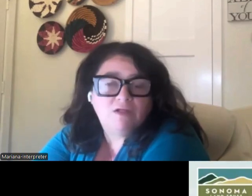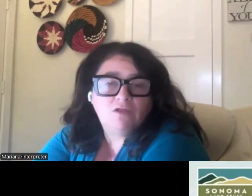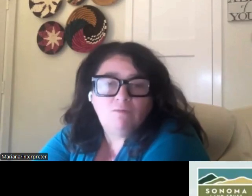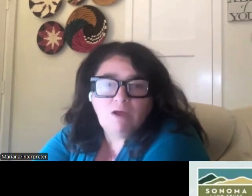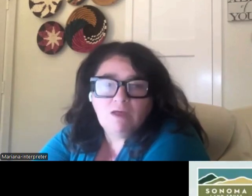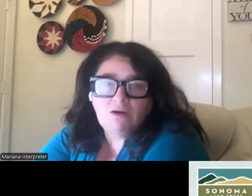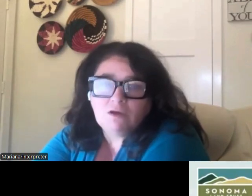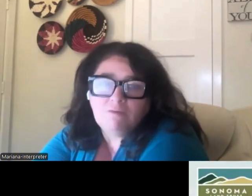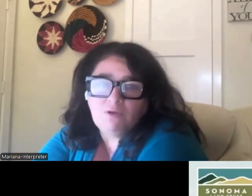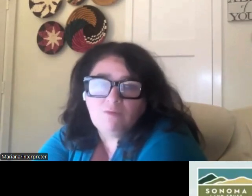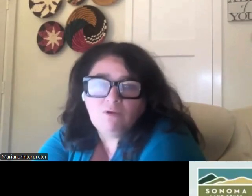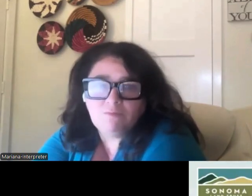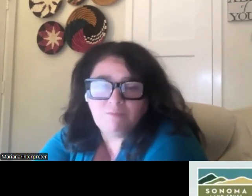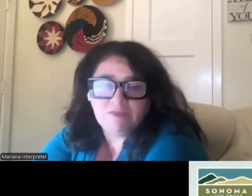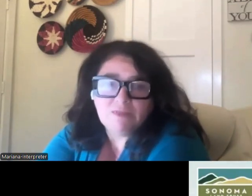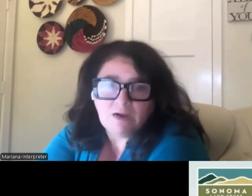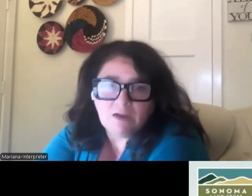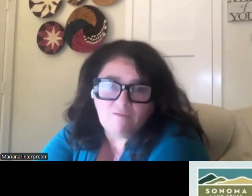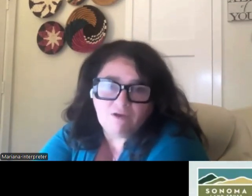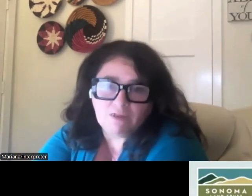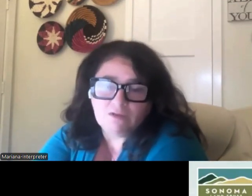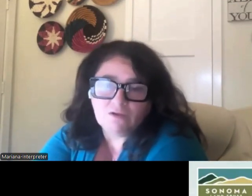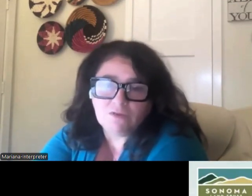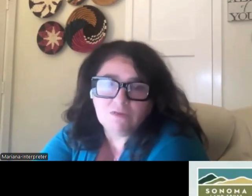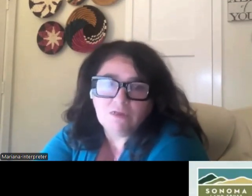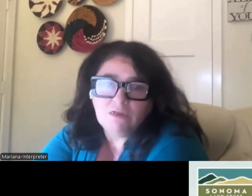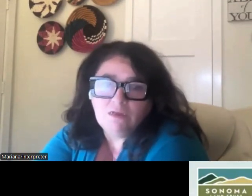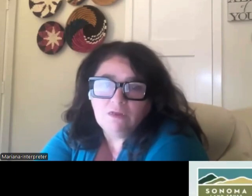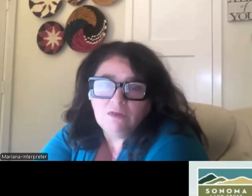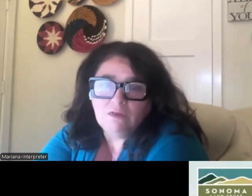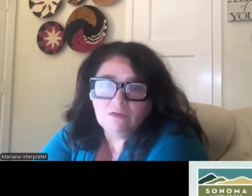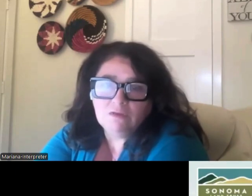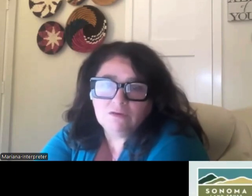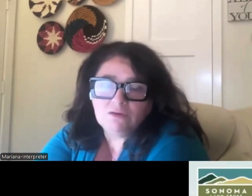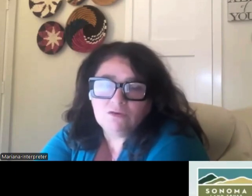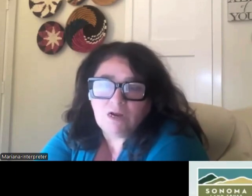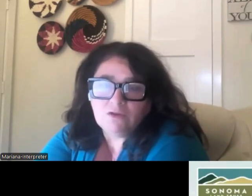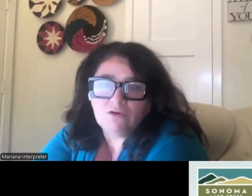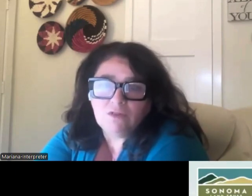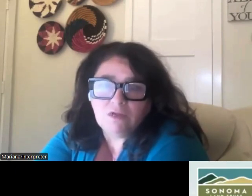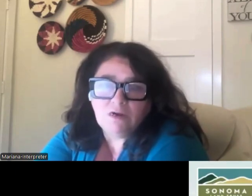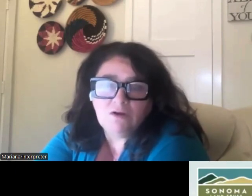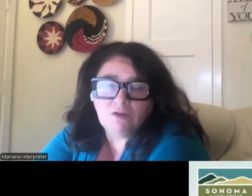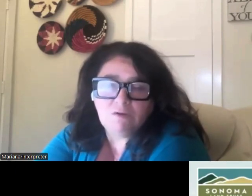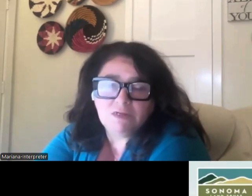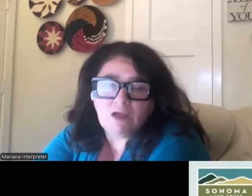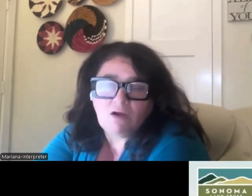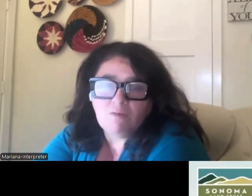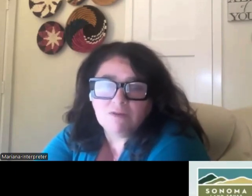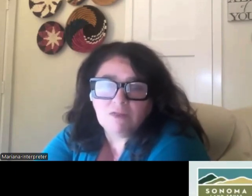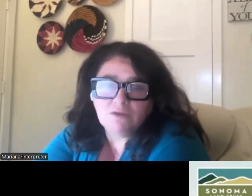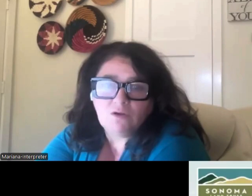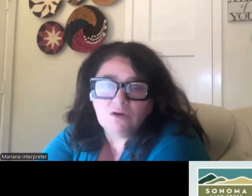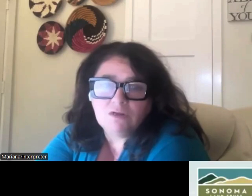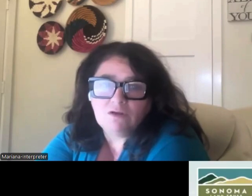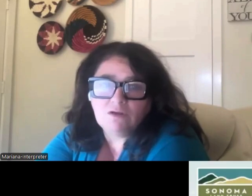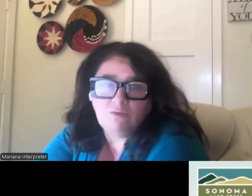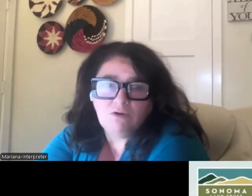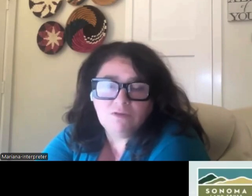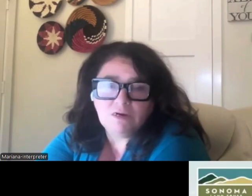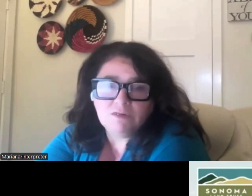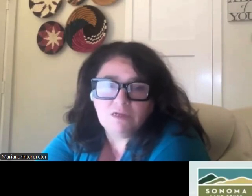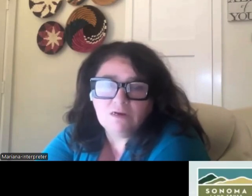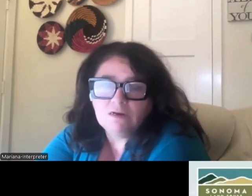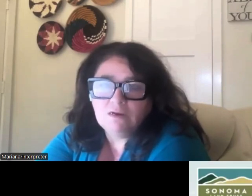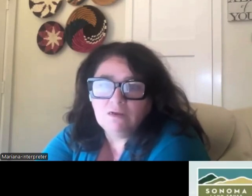And so I do try and have those conversations. I frame it essentially as I've just framed it now. There are